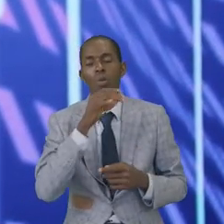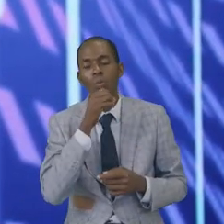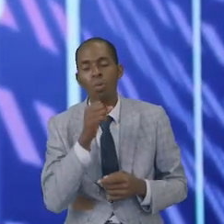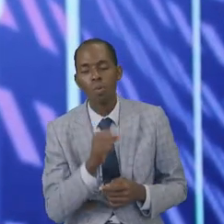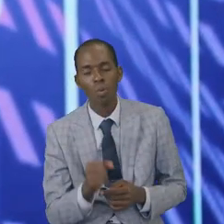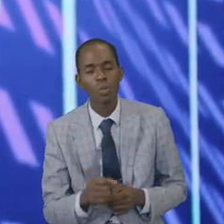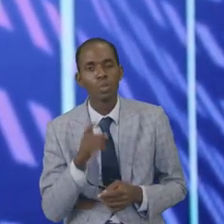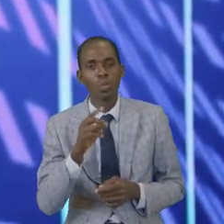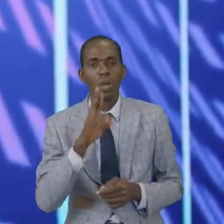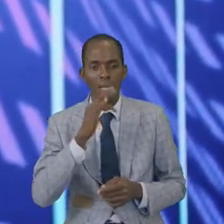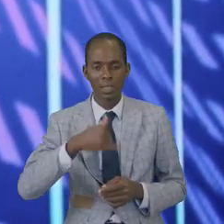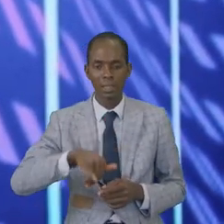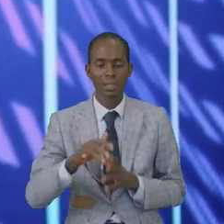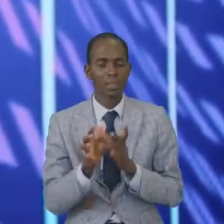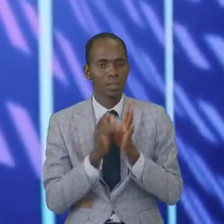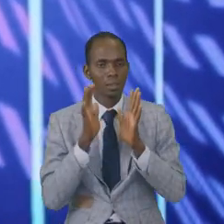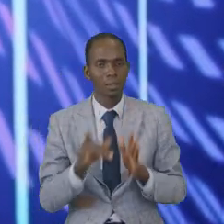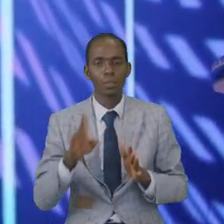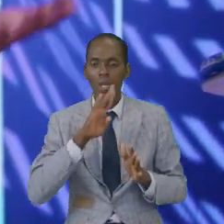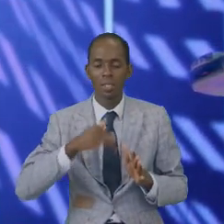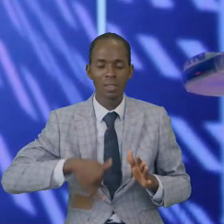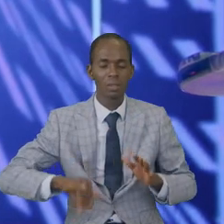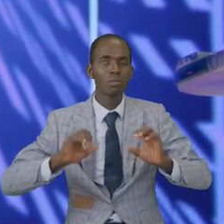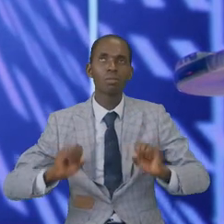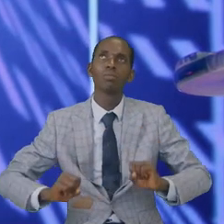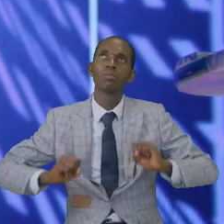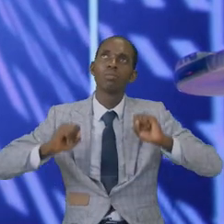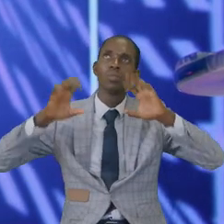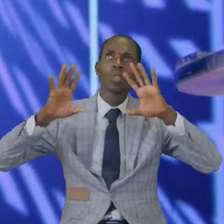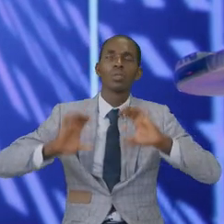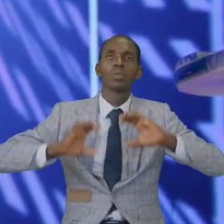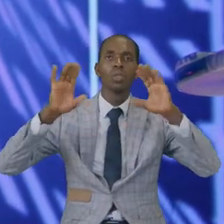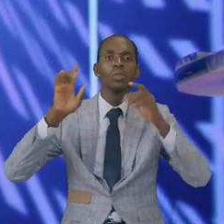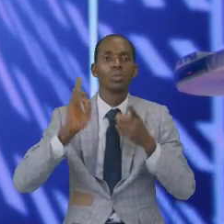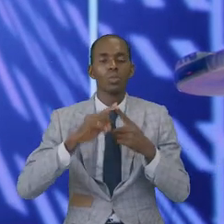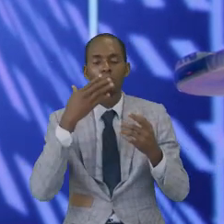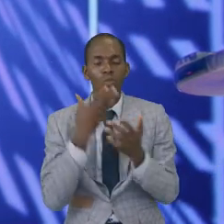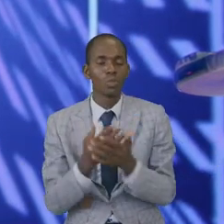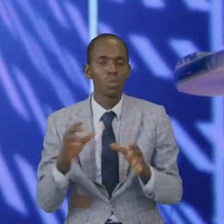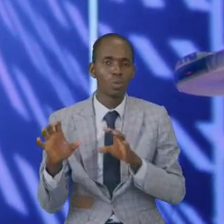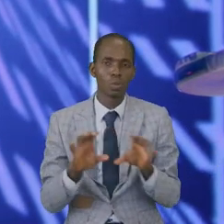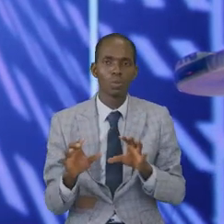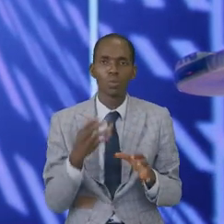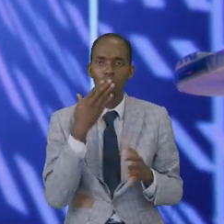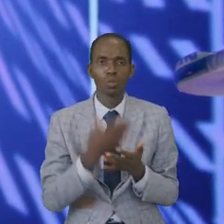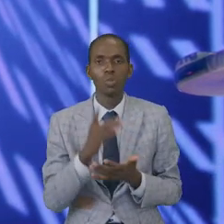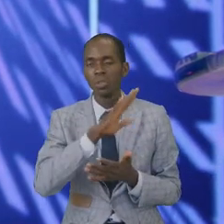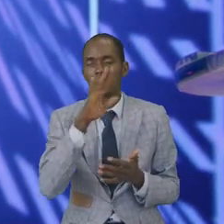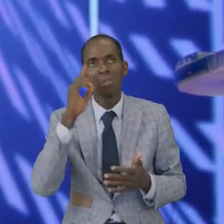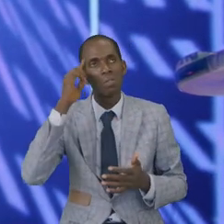if you are still Christians, you are committed to well-doing. You never plan evil, you never think of